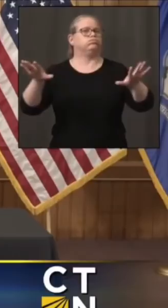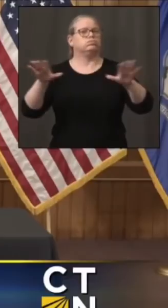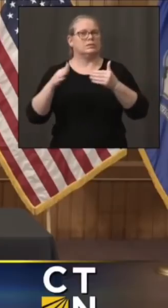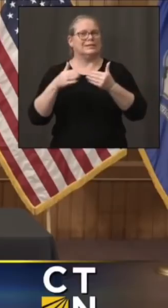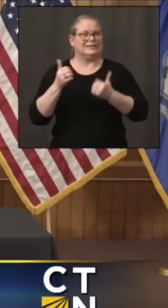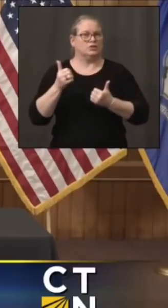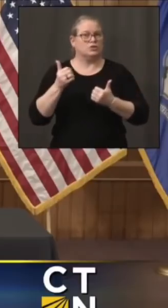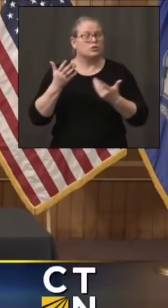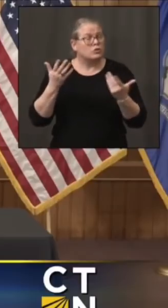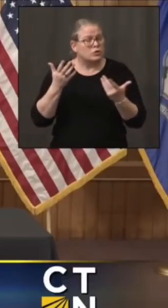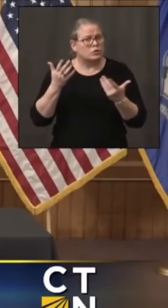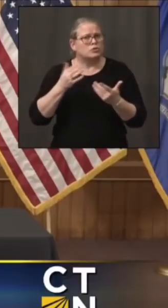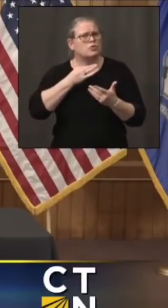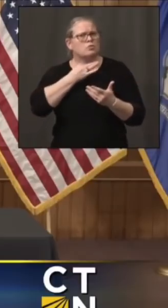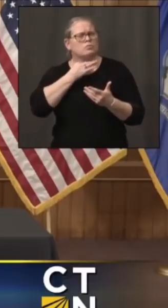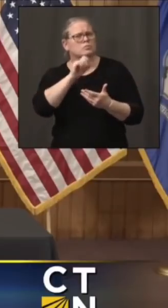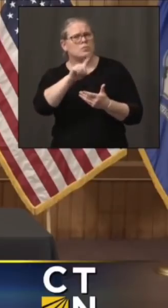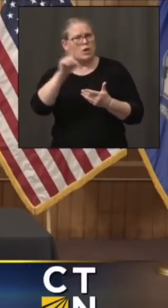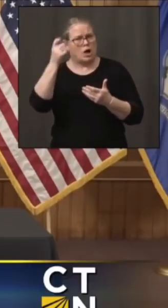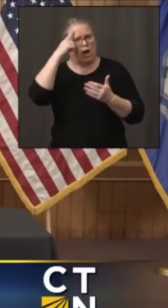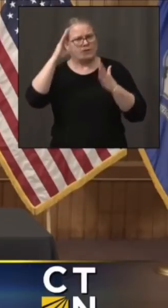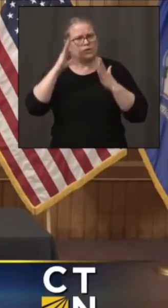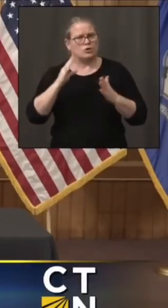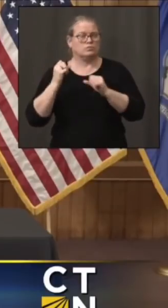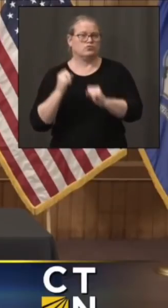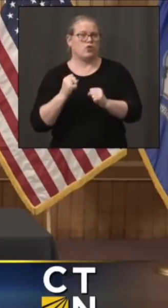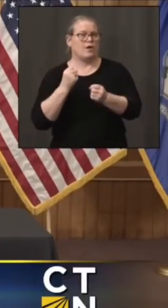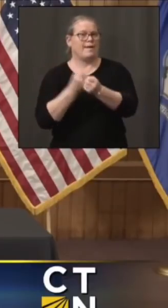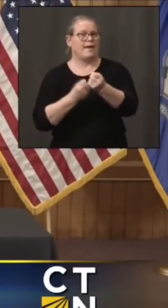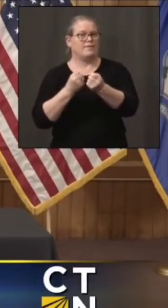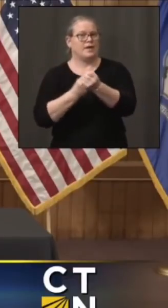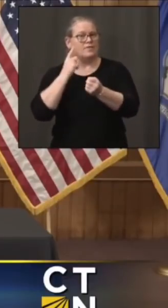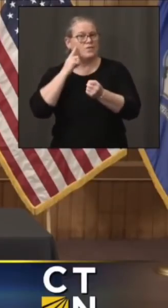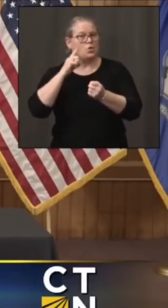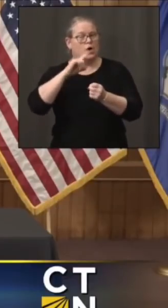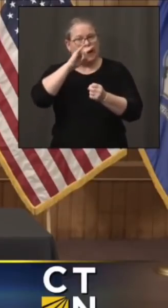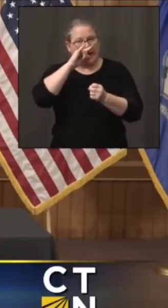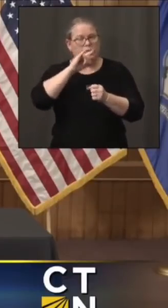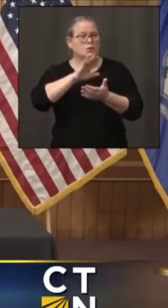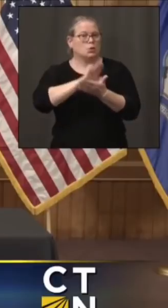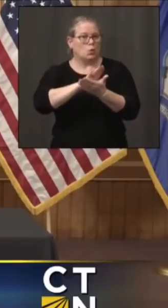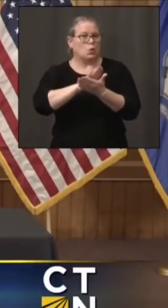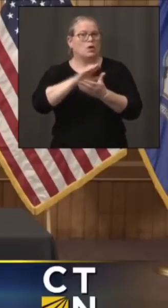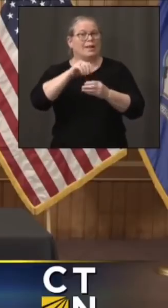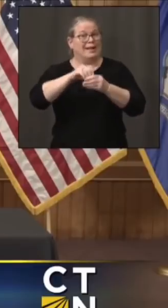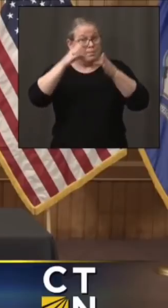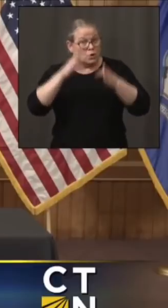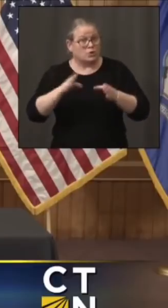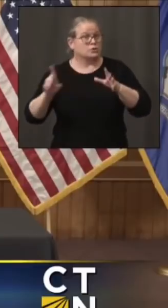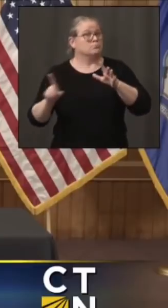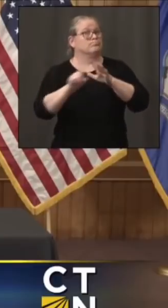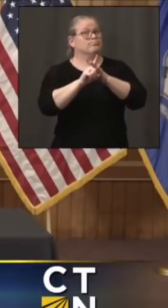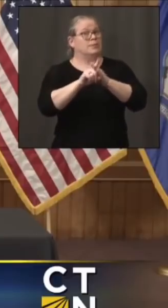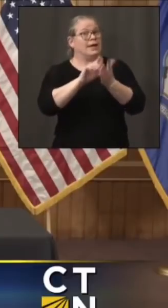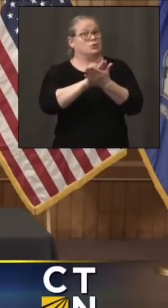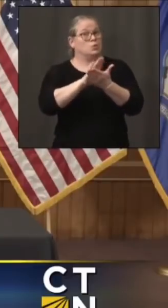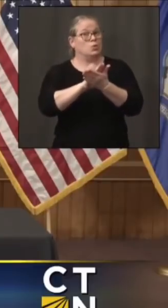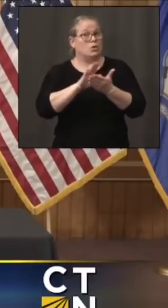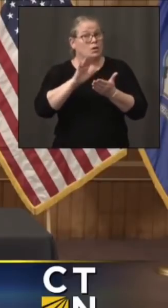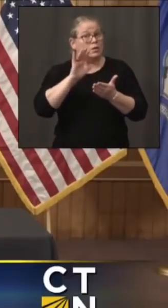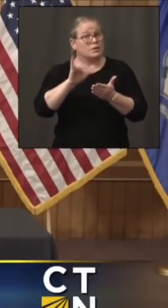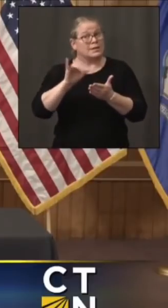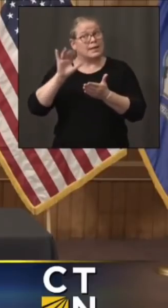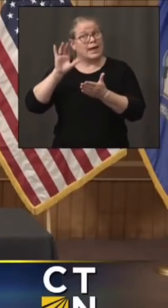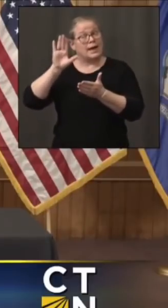know, Governor, that you've been a major advocate of kids being in school in person. Does that kind of